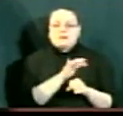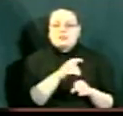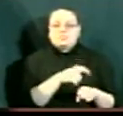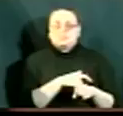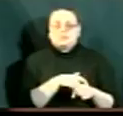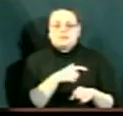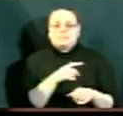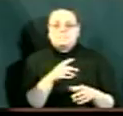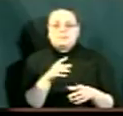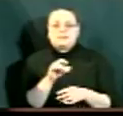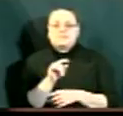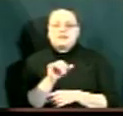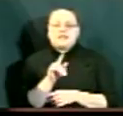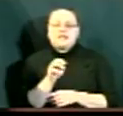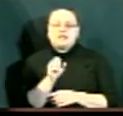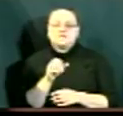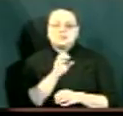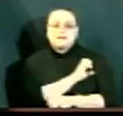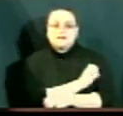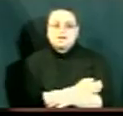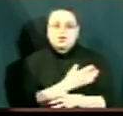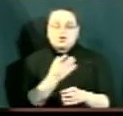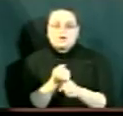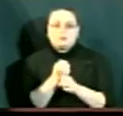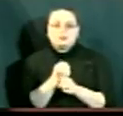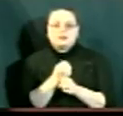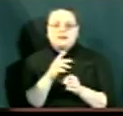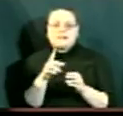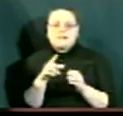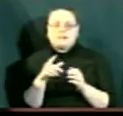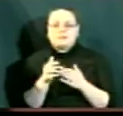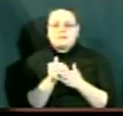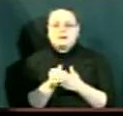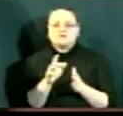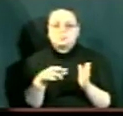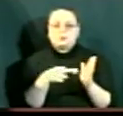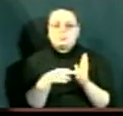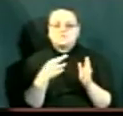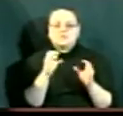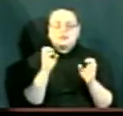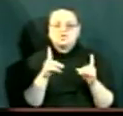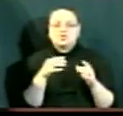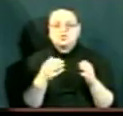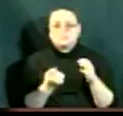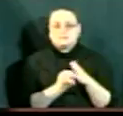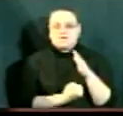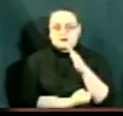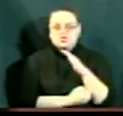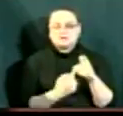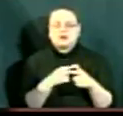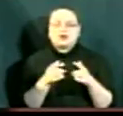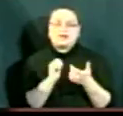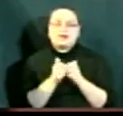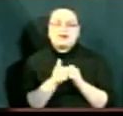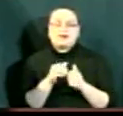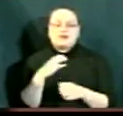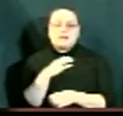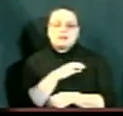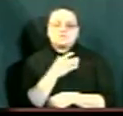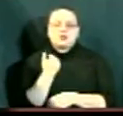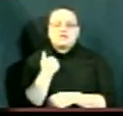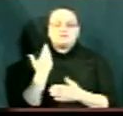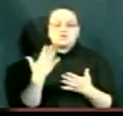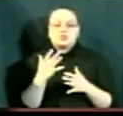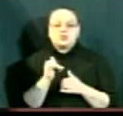by participating, supporting, and holding leadership roles in the Education Foundation, the PTSA, and the Athletic Council, and have done